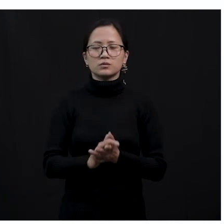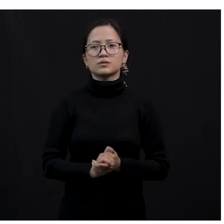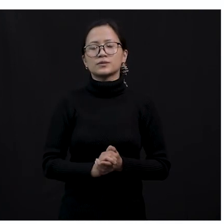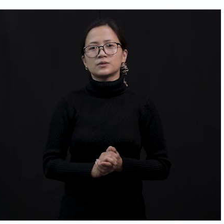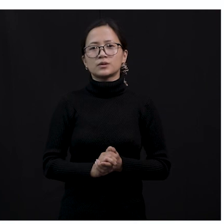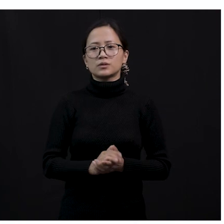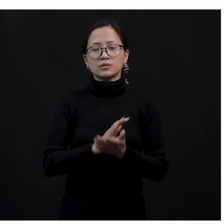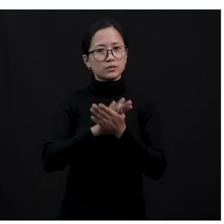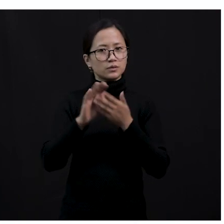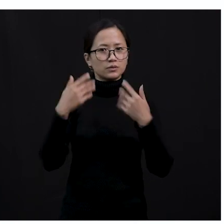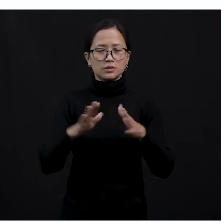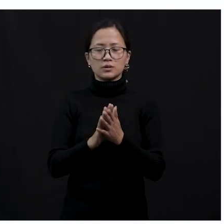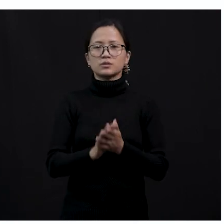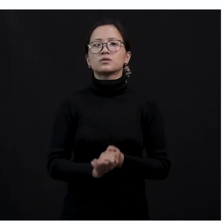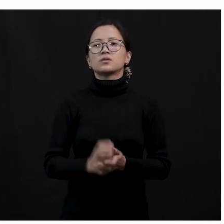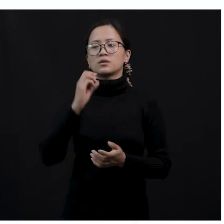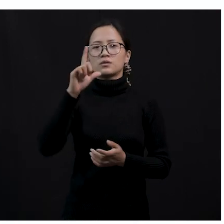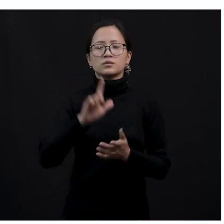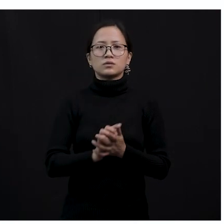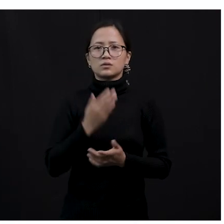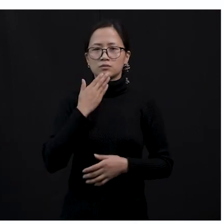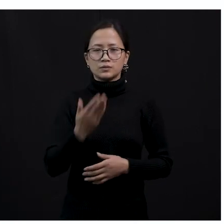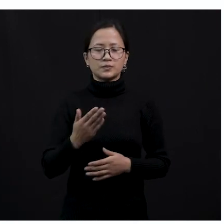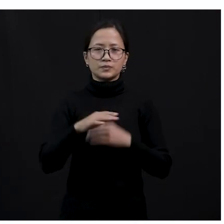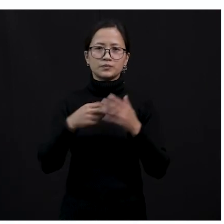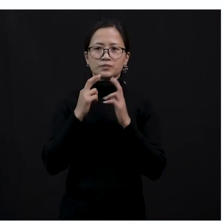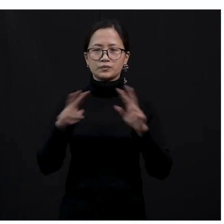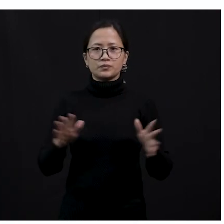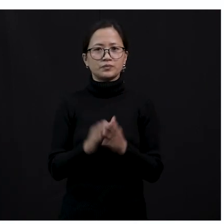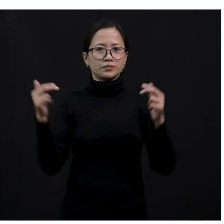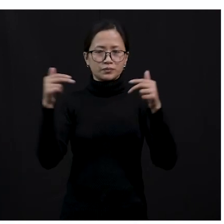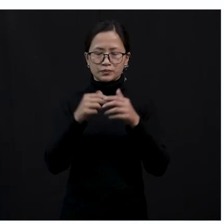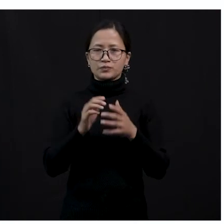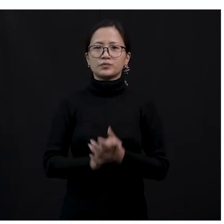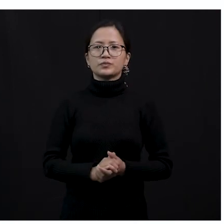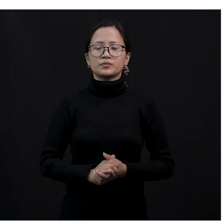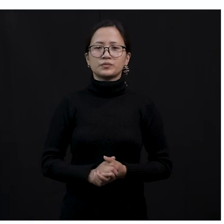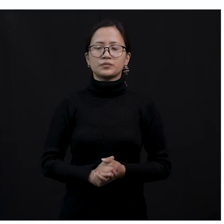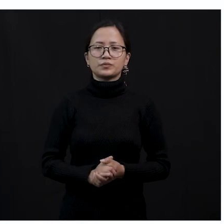And with that, we have come to the end of our class. Thank you all very much for joining me.